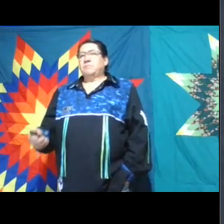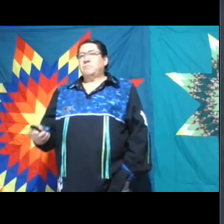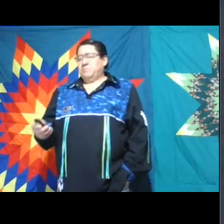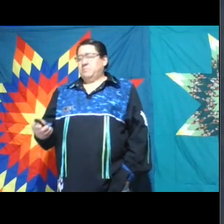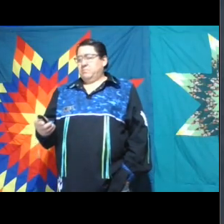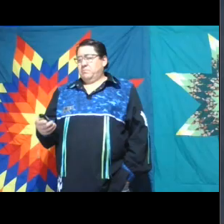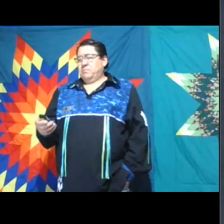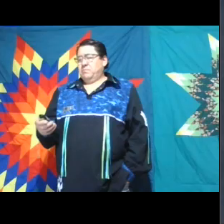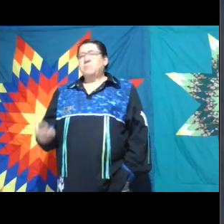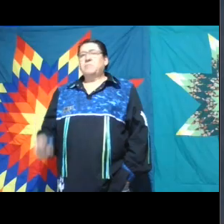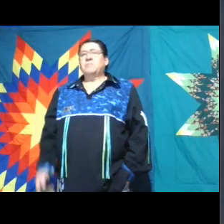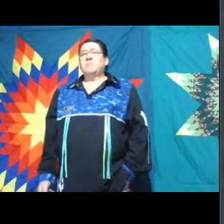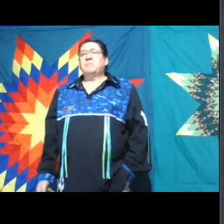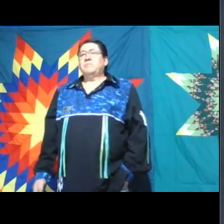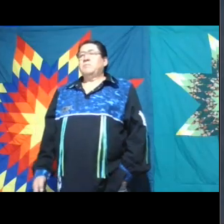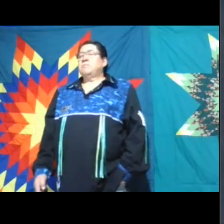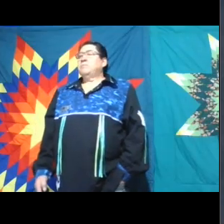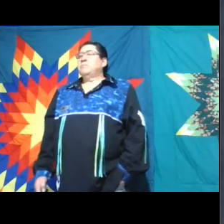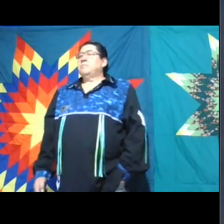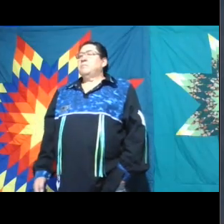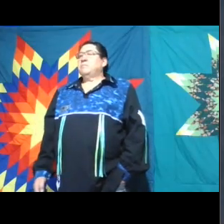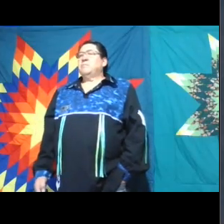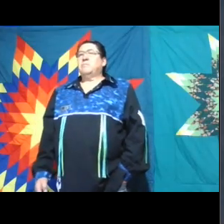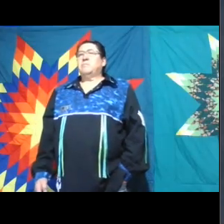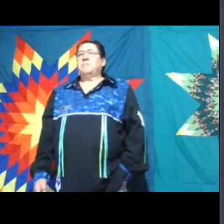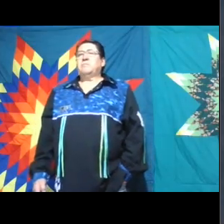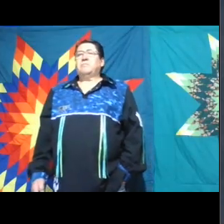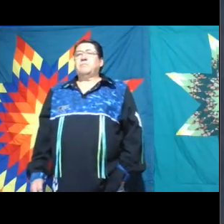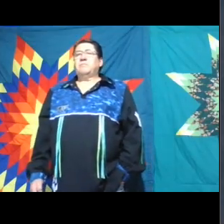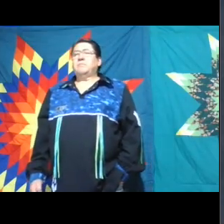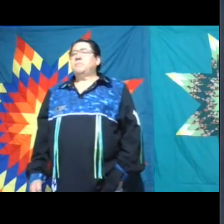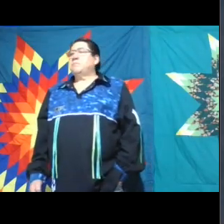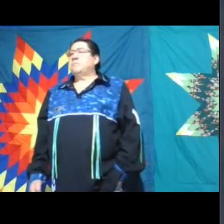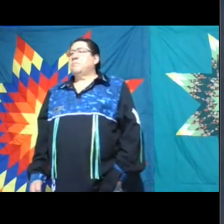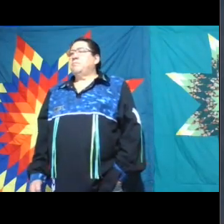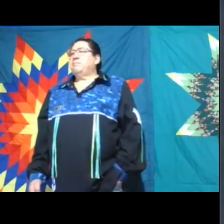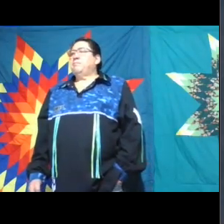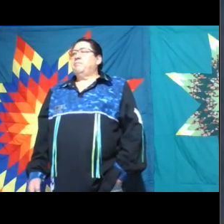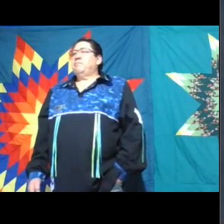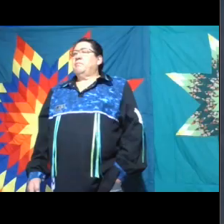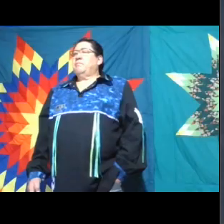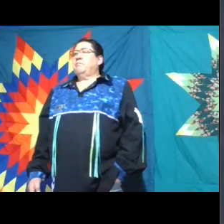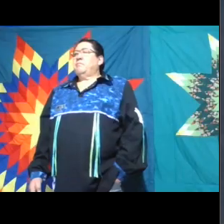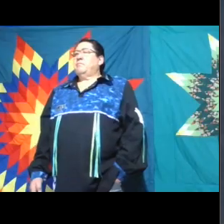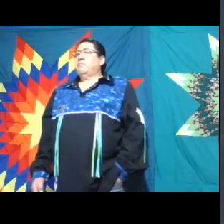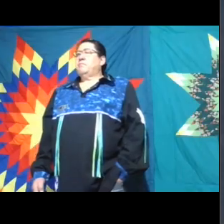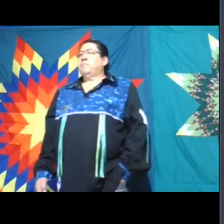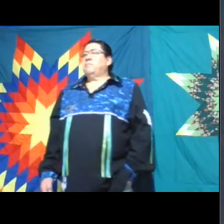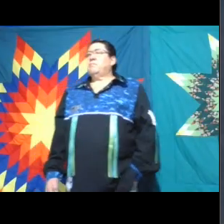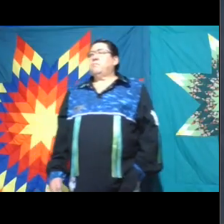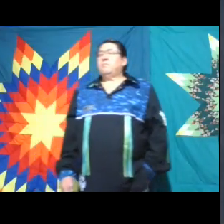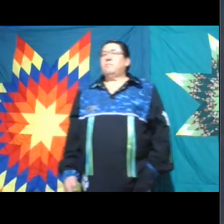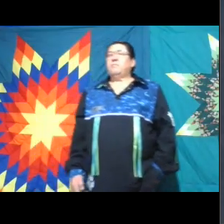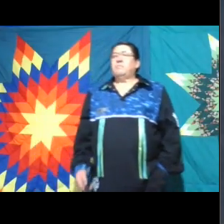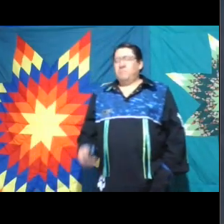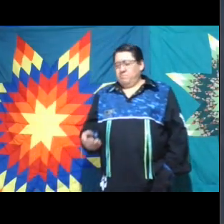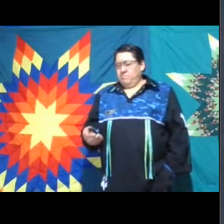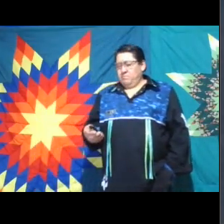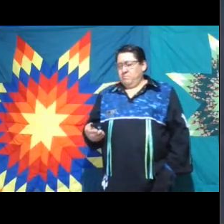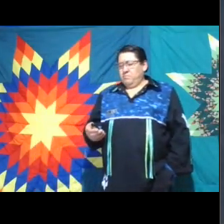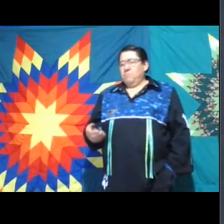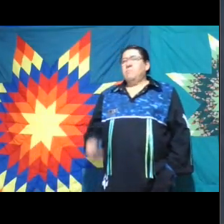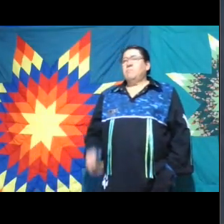Questions are encouraged as well. You can use that same chat box and select questions to staff at any point in the presentation, and we're going to have a dedicated time